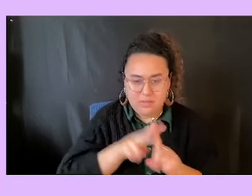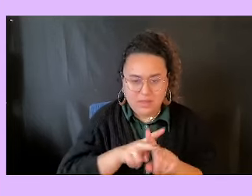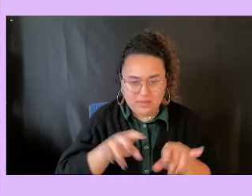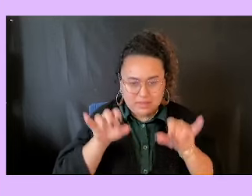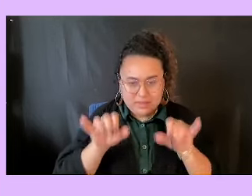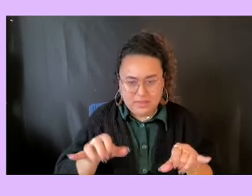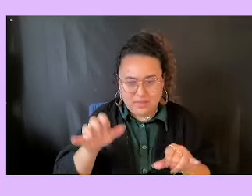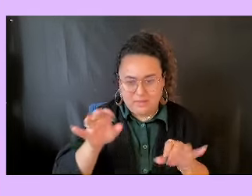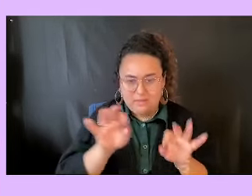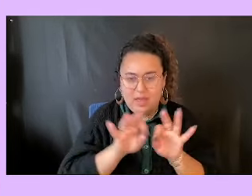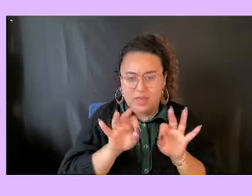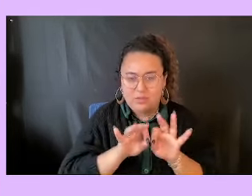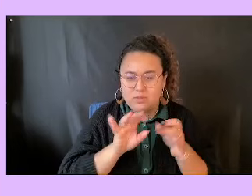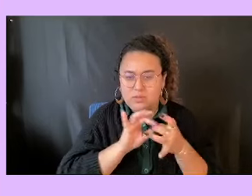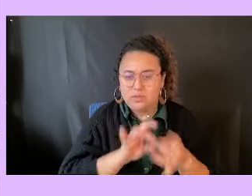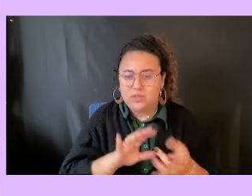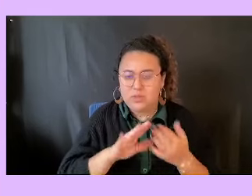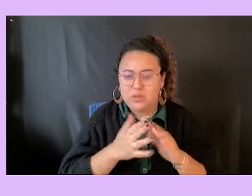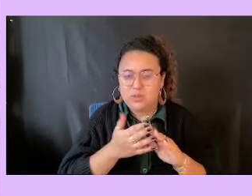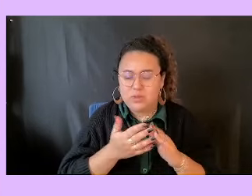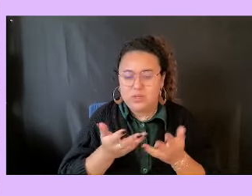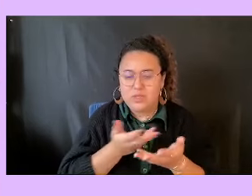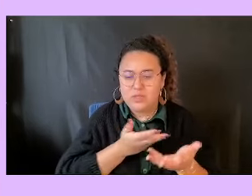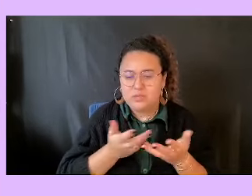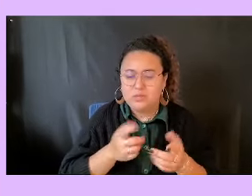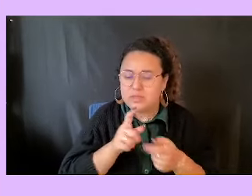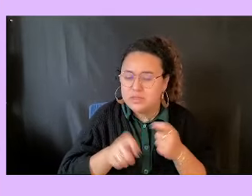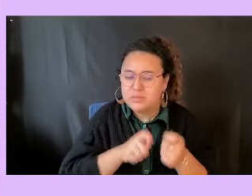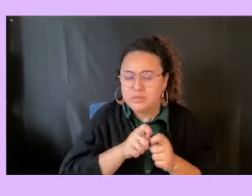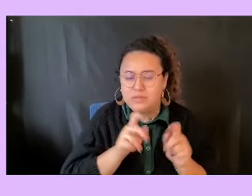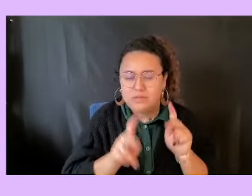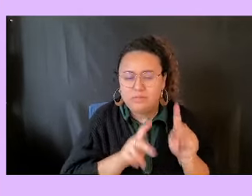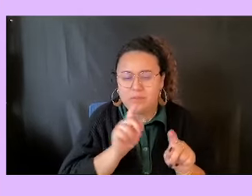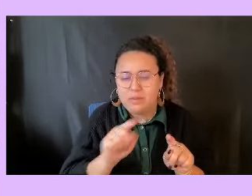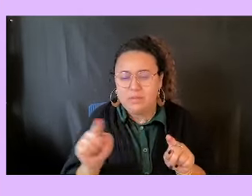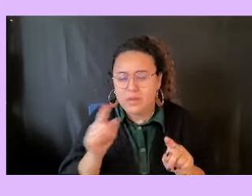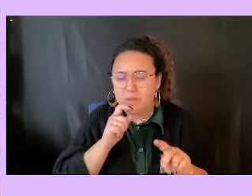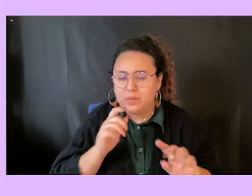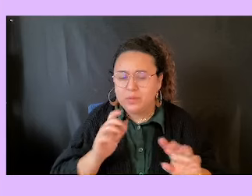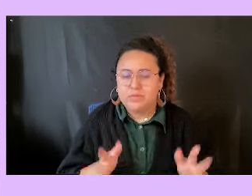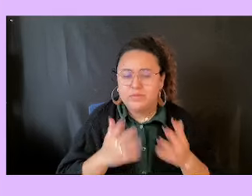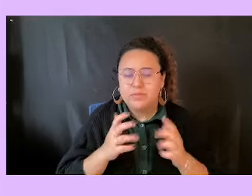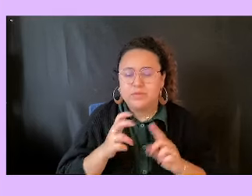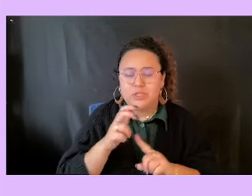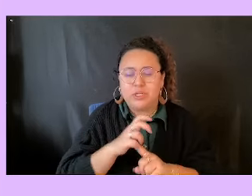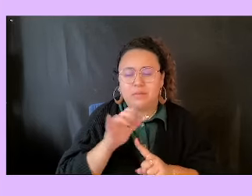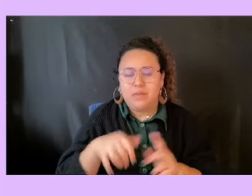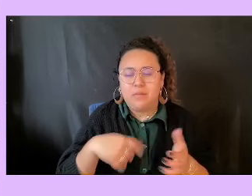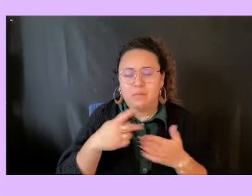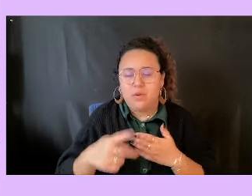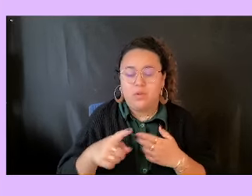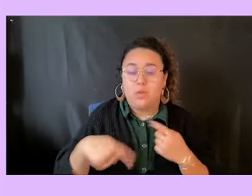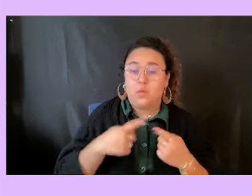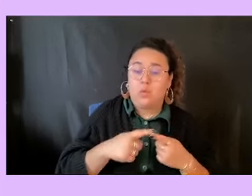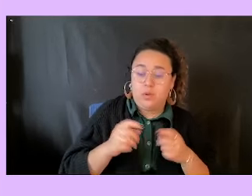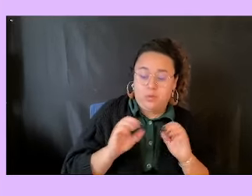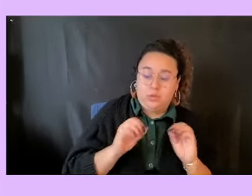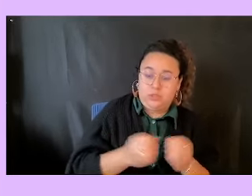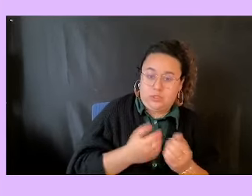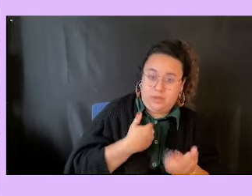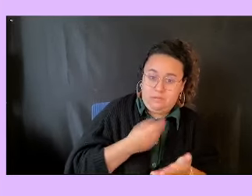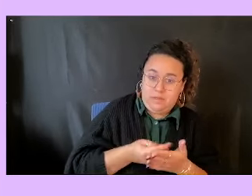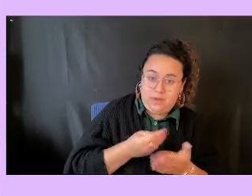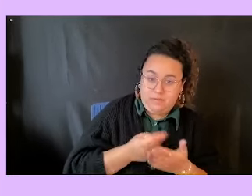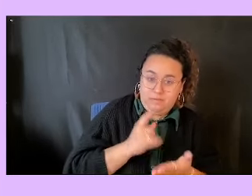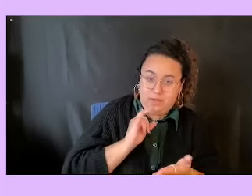values of community engagement, and it's specific individuals who are championing the program when organizations have that specific funding.